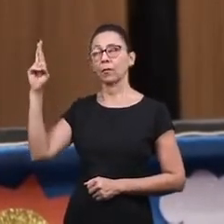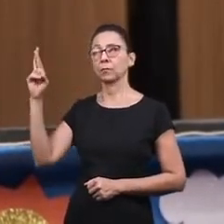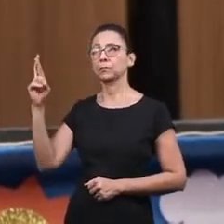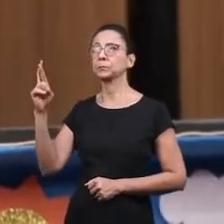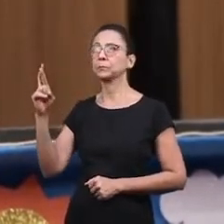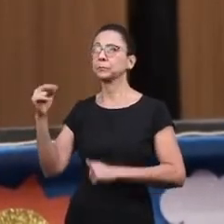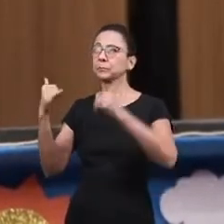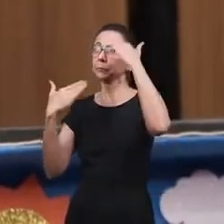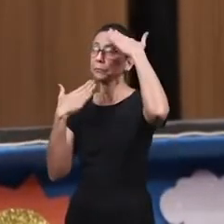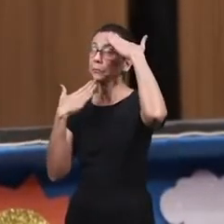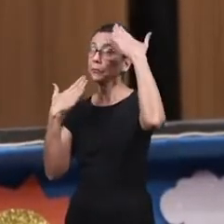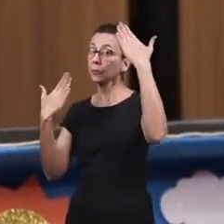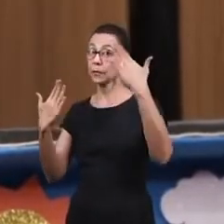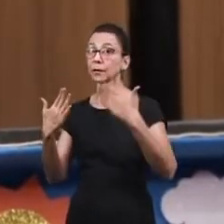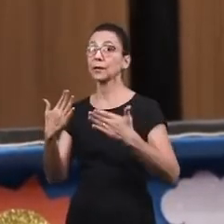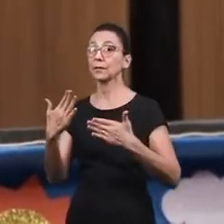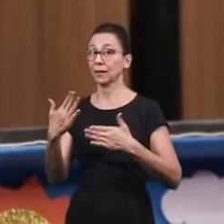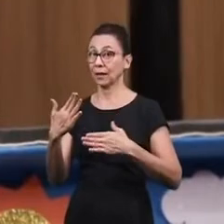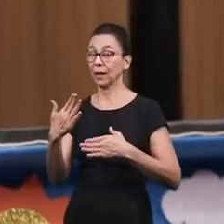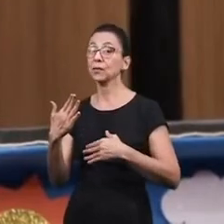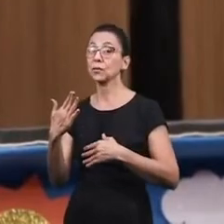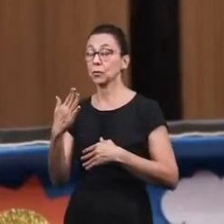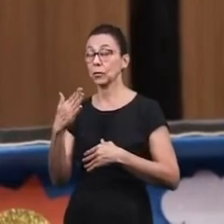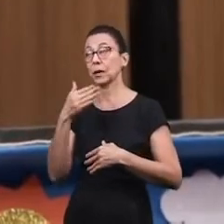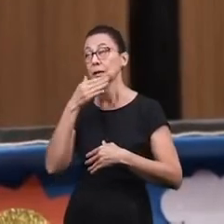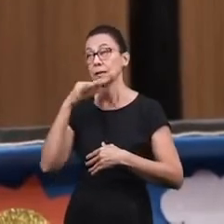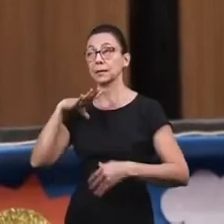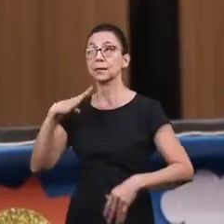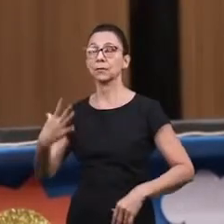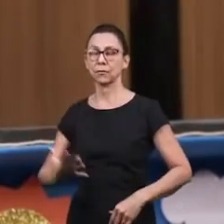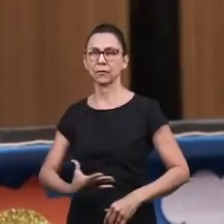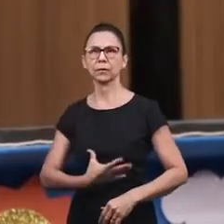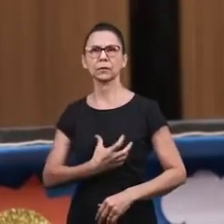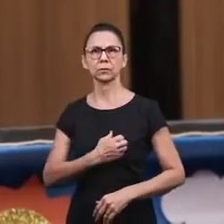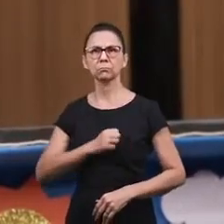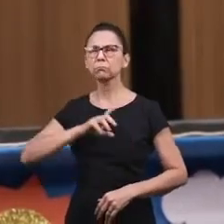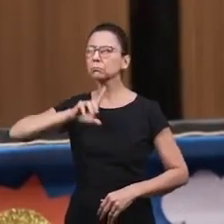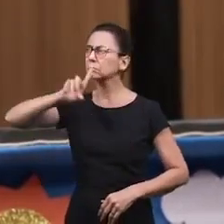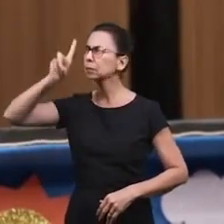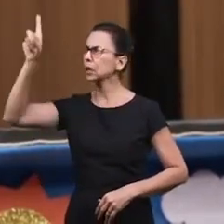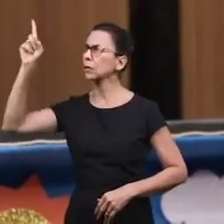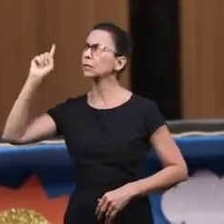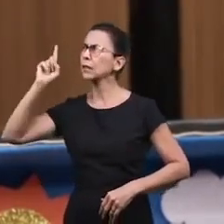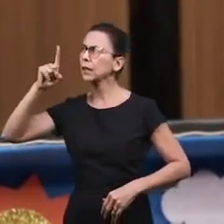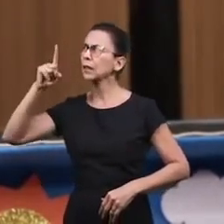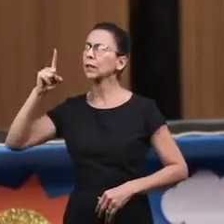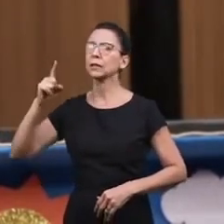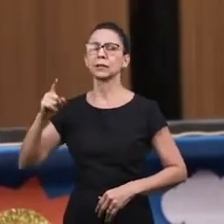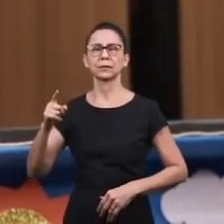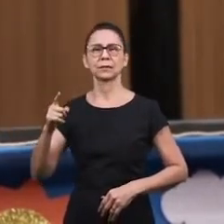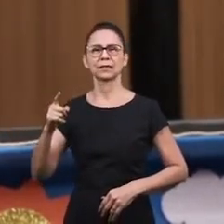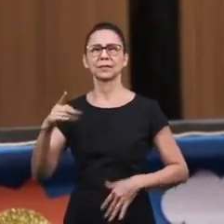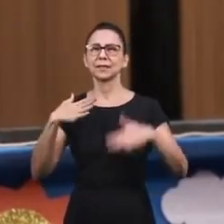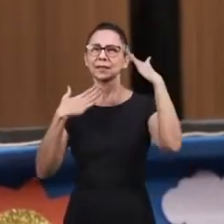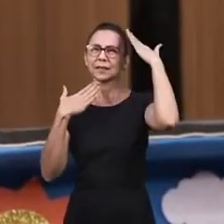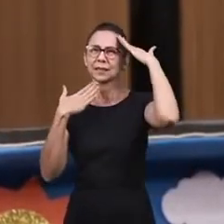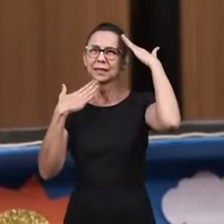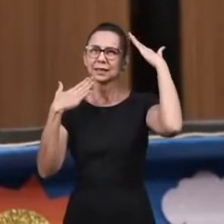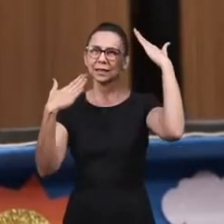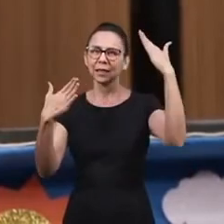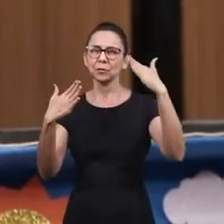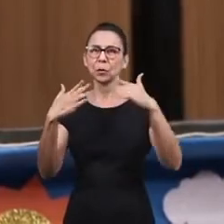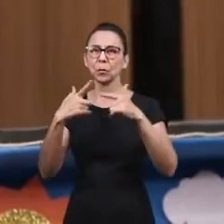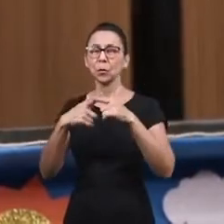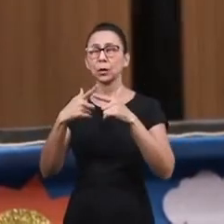Lord, we glorify you because you're our Savior. You're our God. We praise